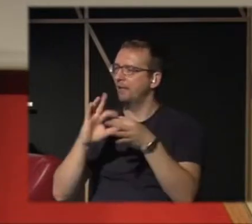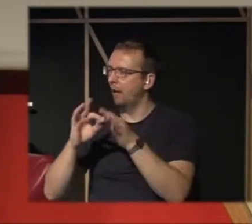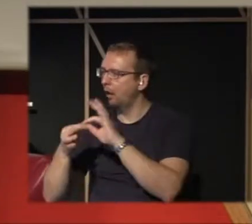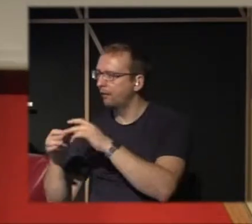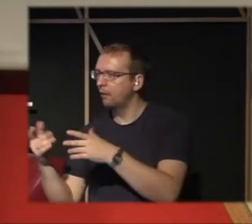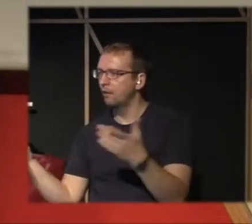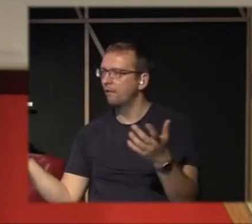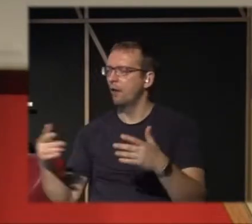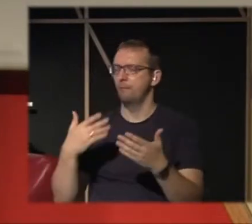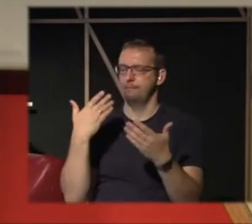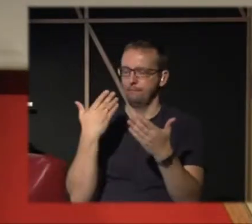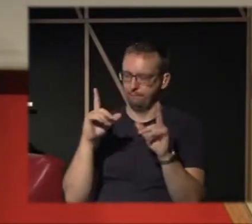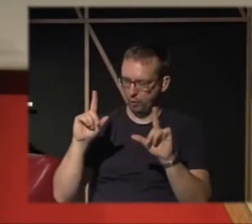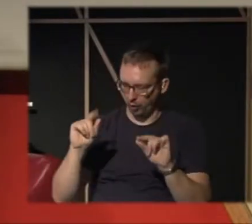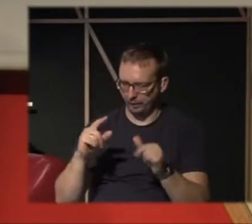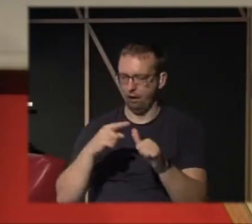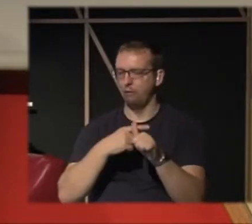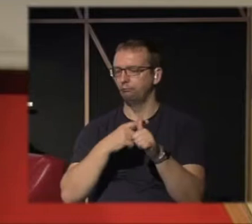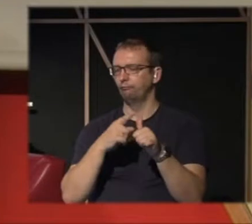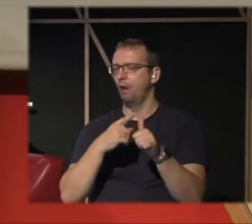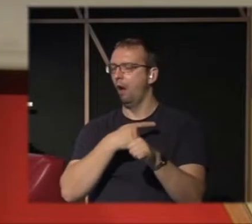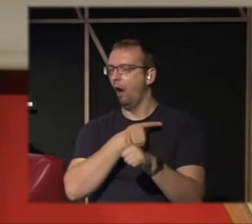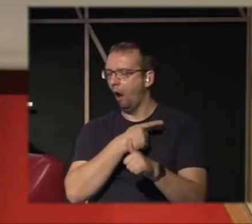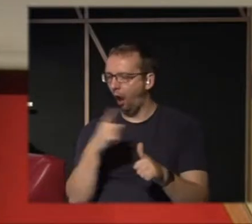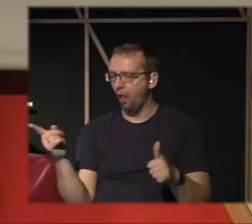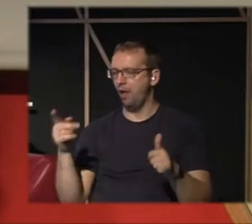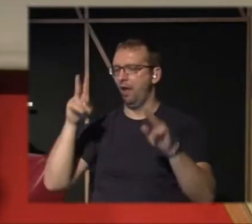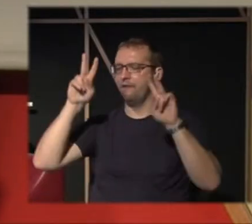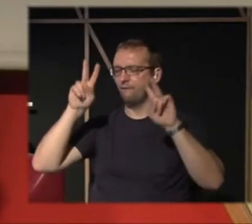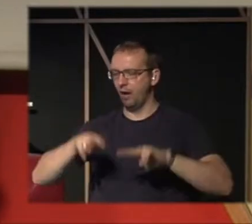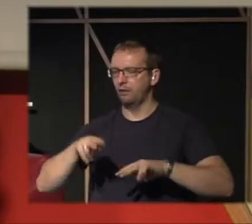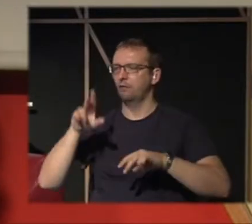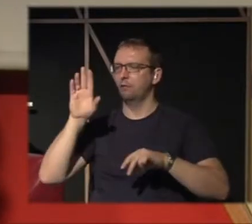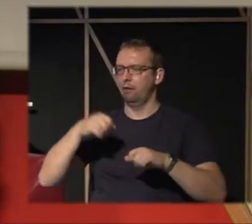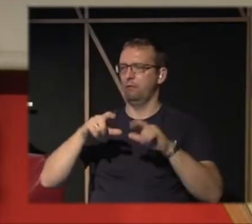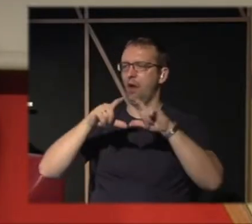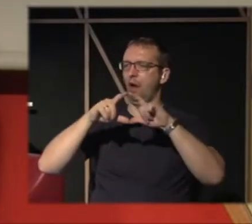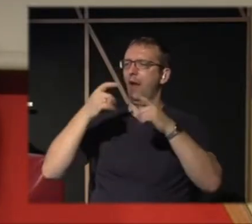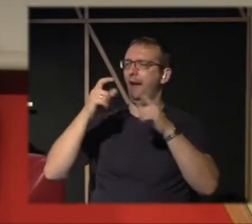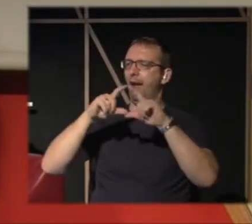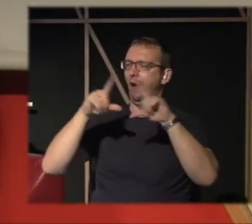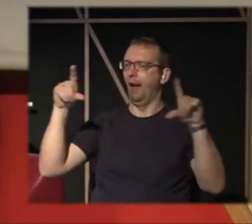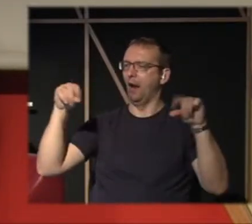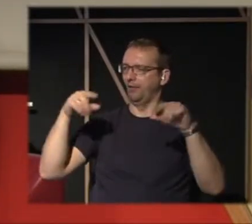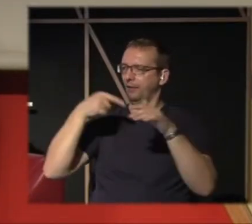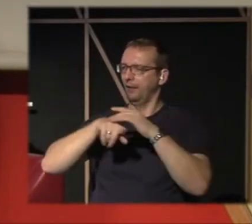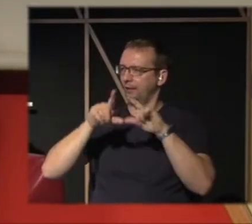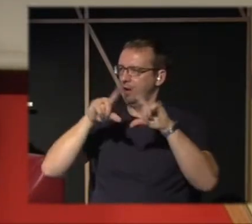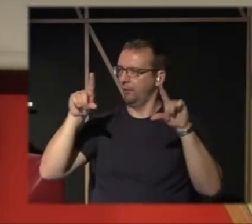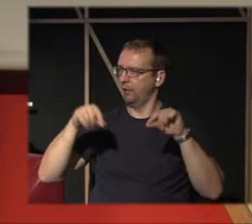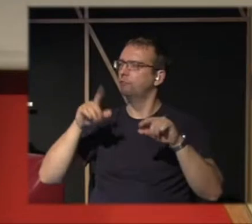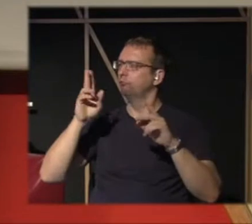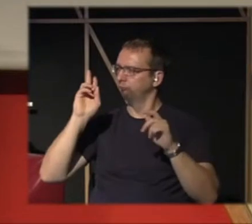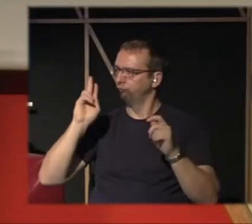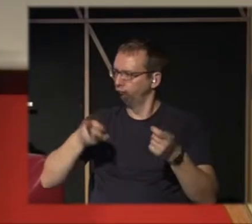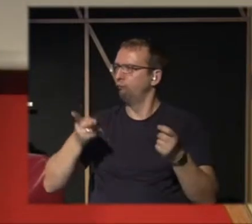ticket in hand should be able to use public transport in one of the 12 host cities